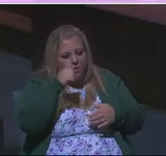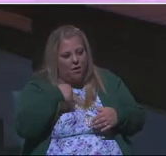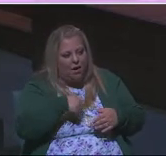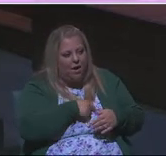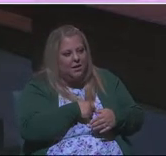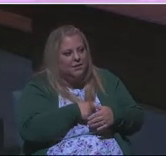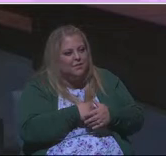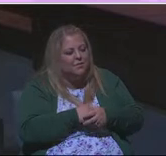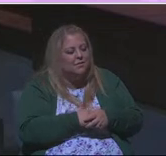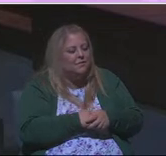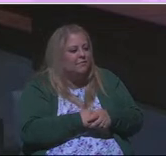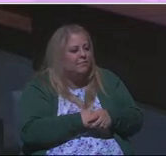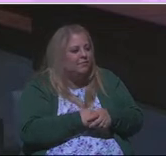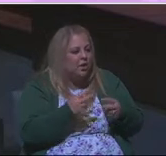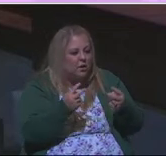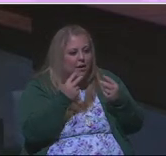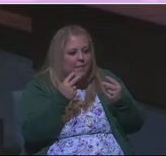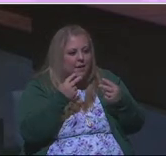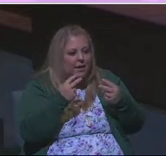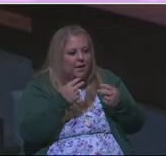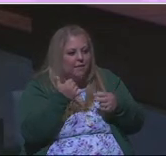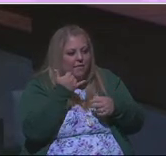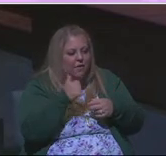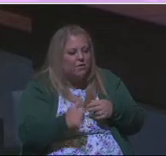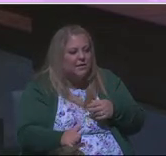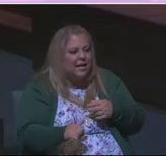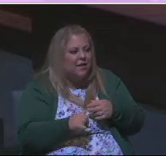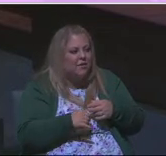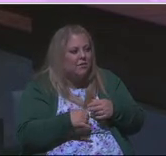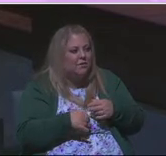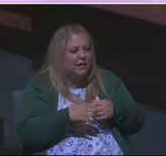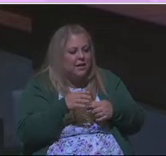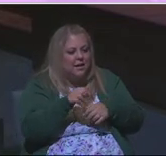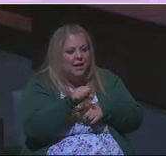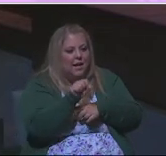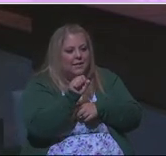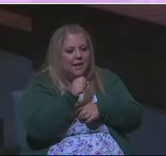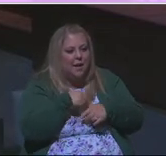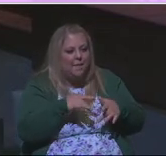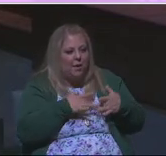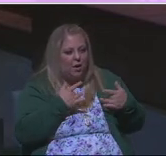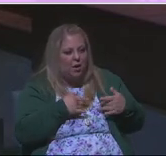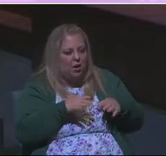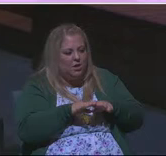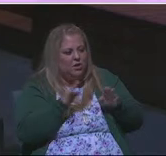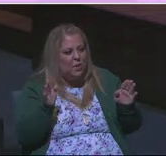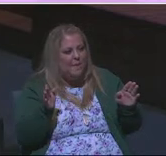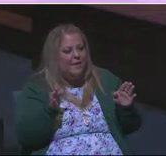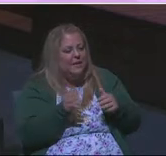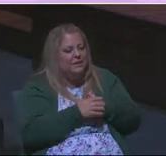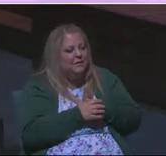Look at me. Phones down, heads up, hearts open. Remember that?